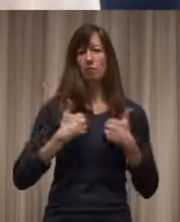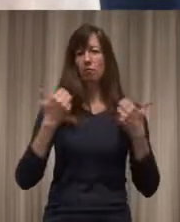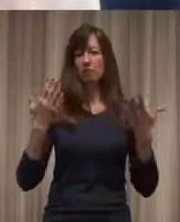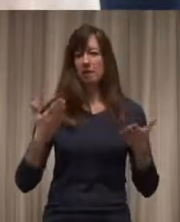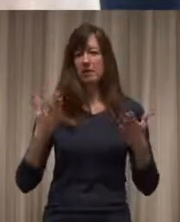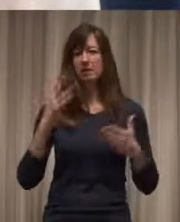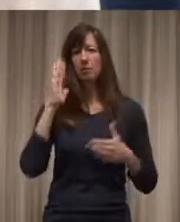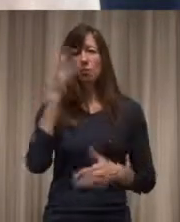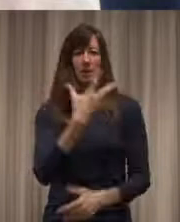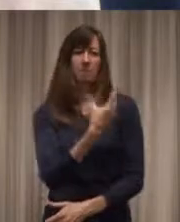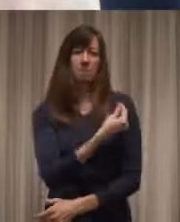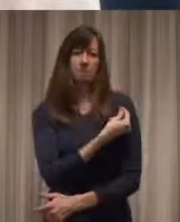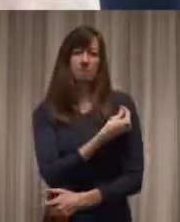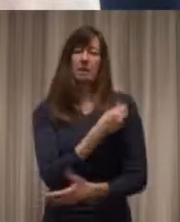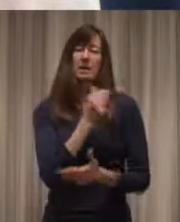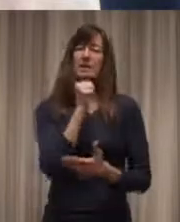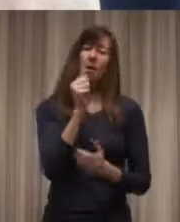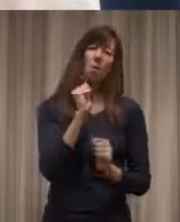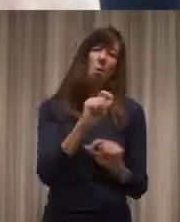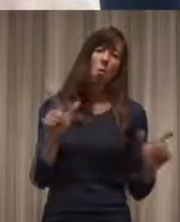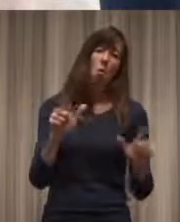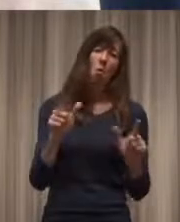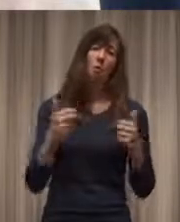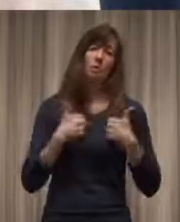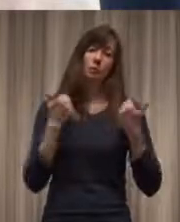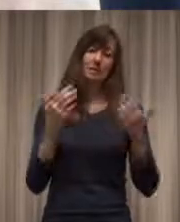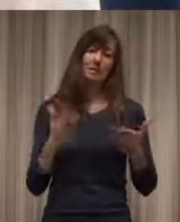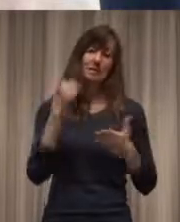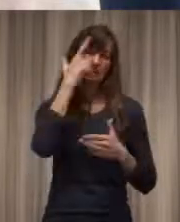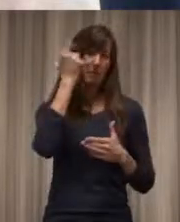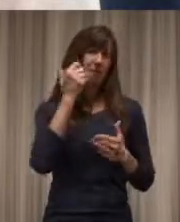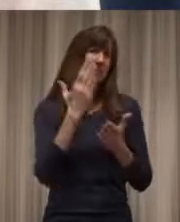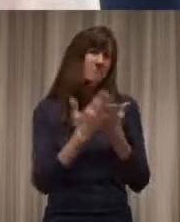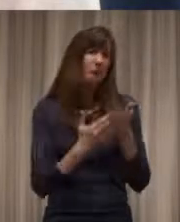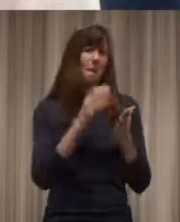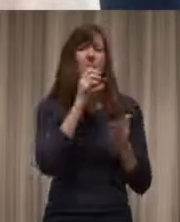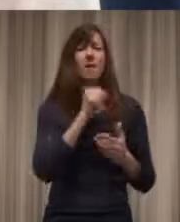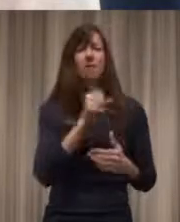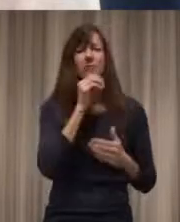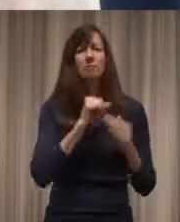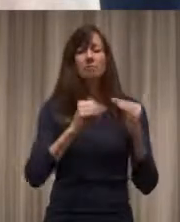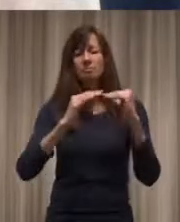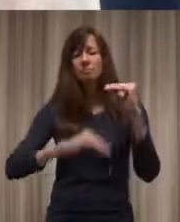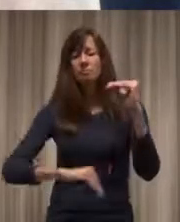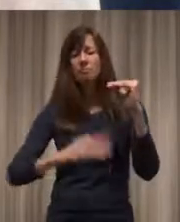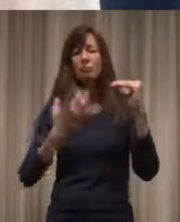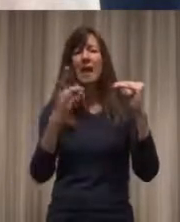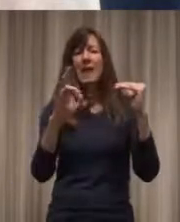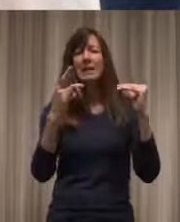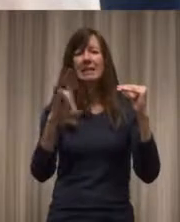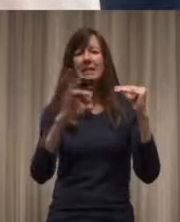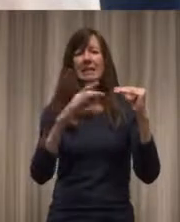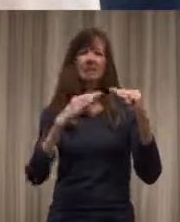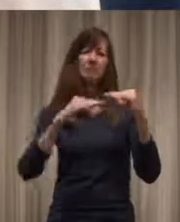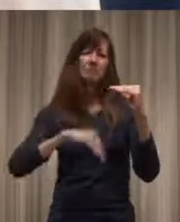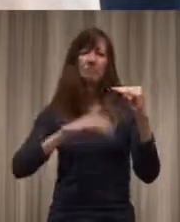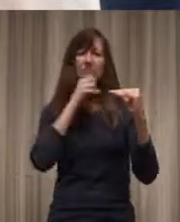them are under 18. But that, again, just some rough math to give you a sense of those numbers.